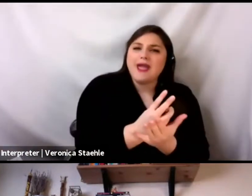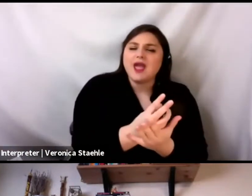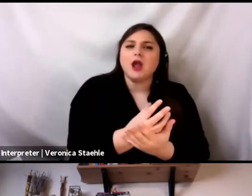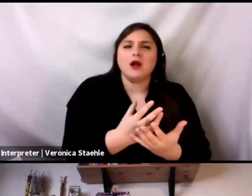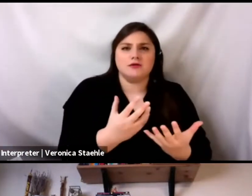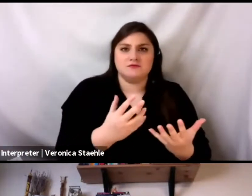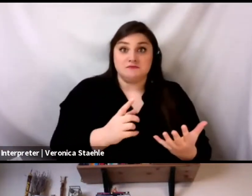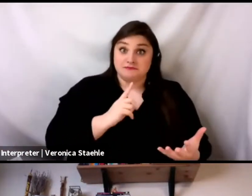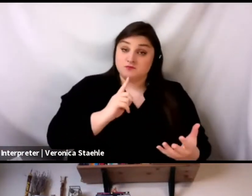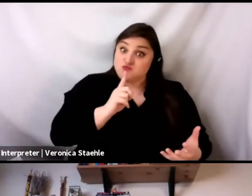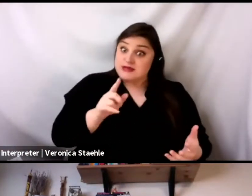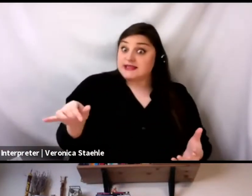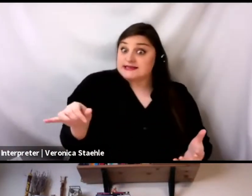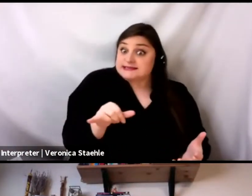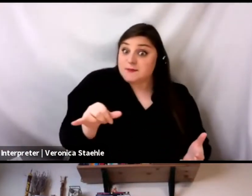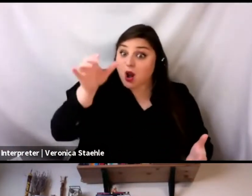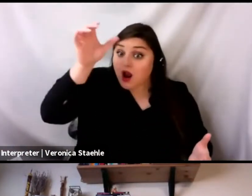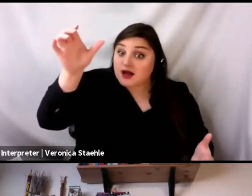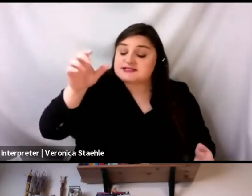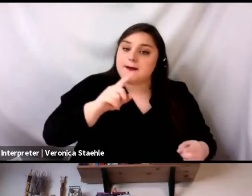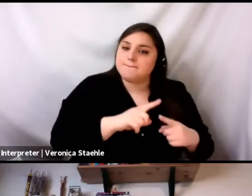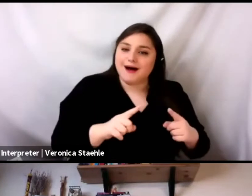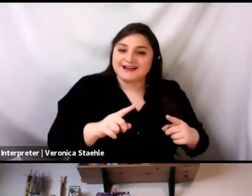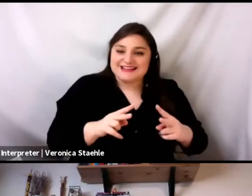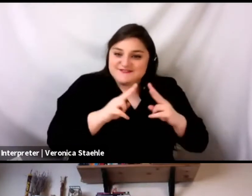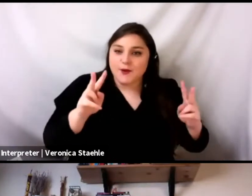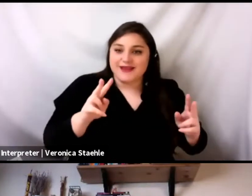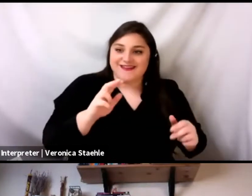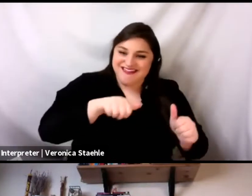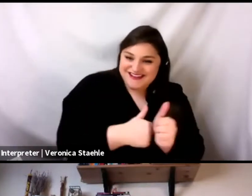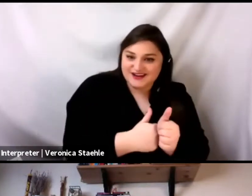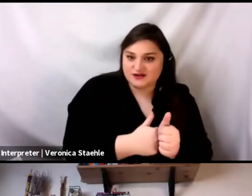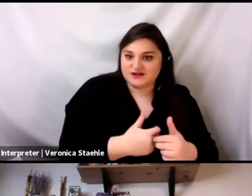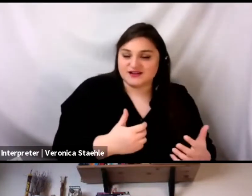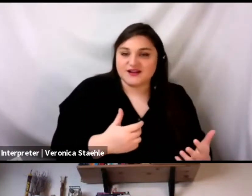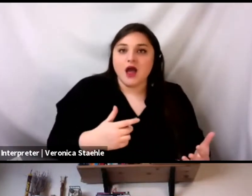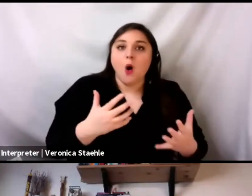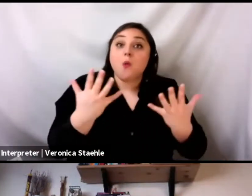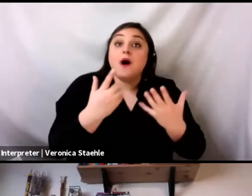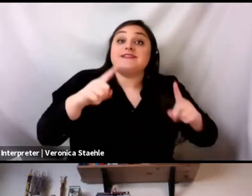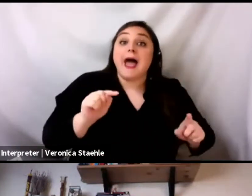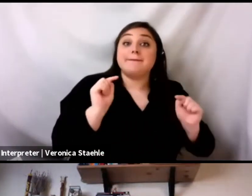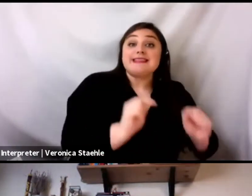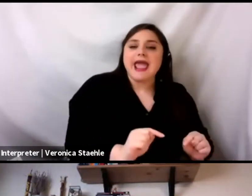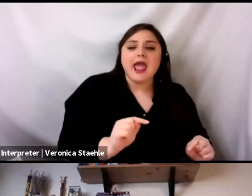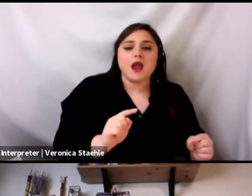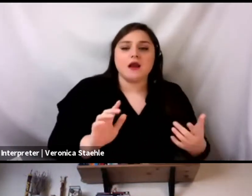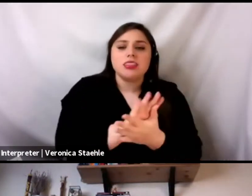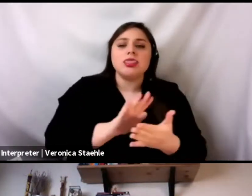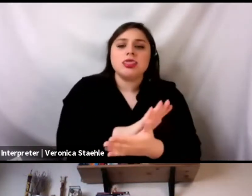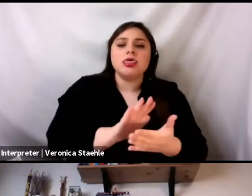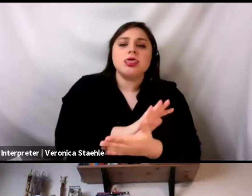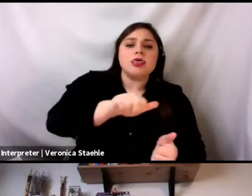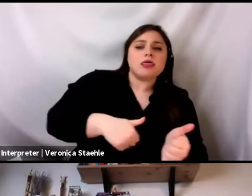like public space is so hidden away from us that there's like